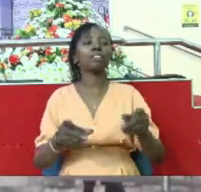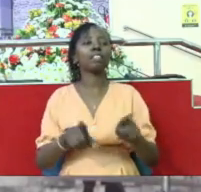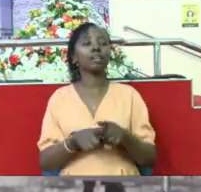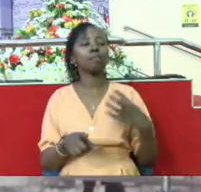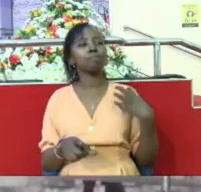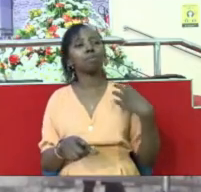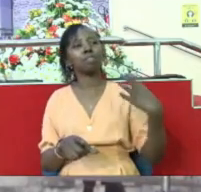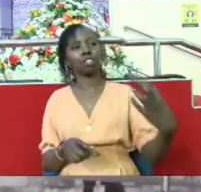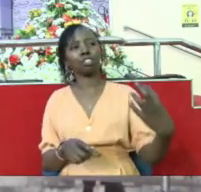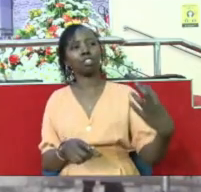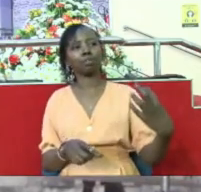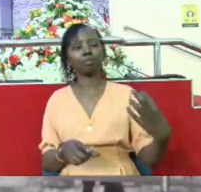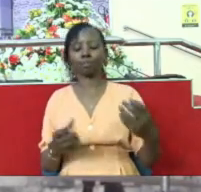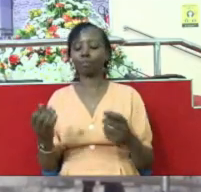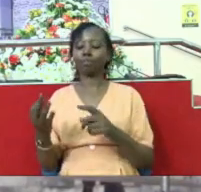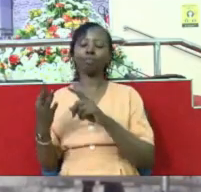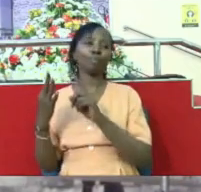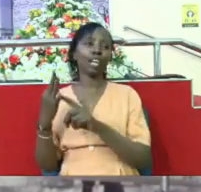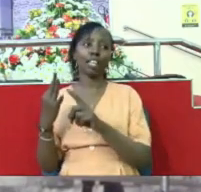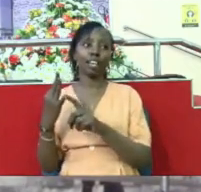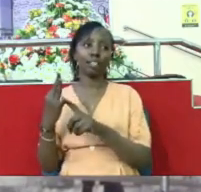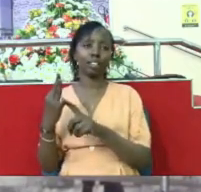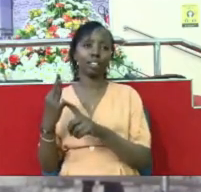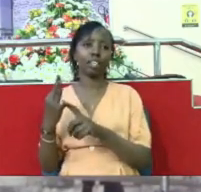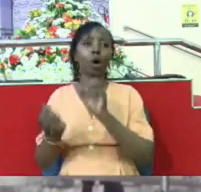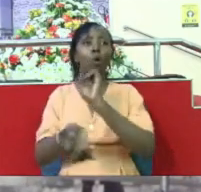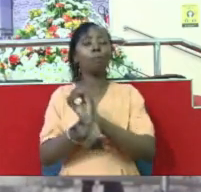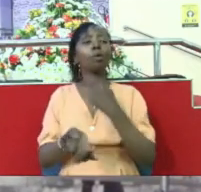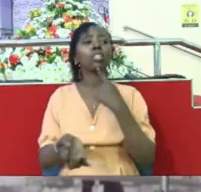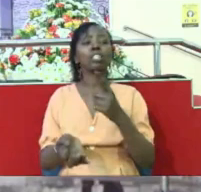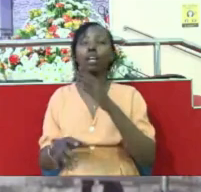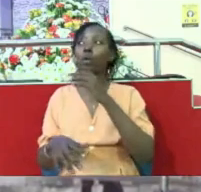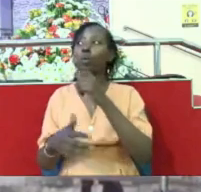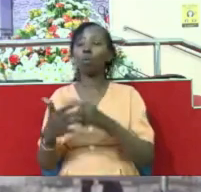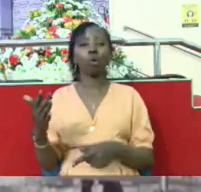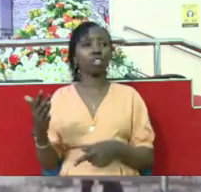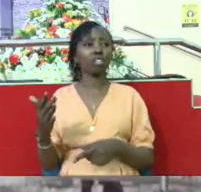Thirdly, Paul is saying, demonstrate the grace now